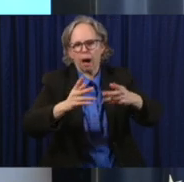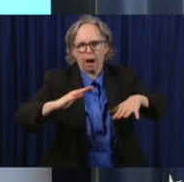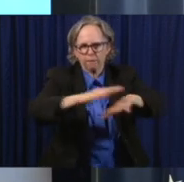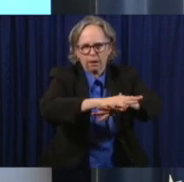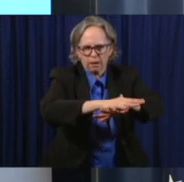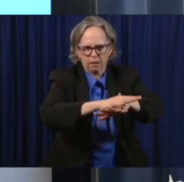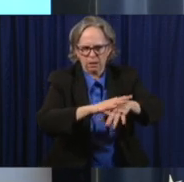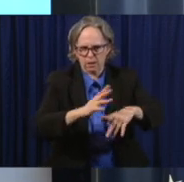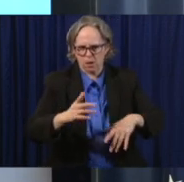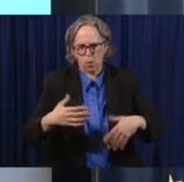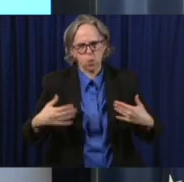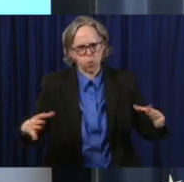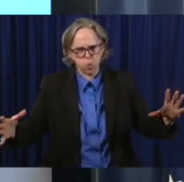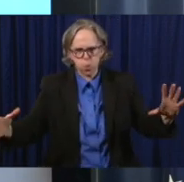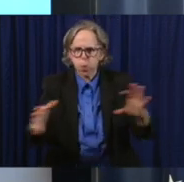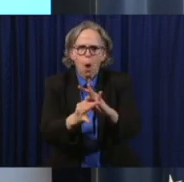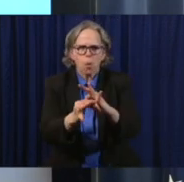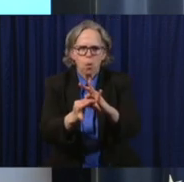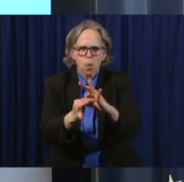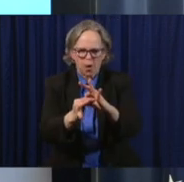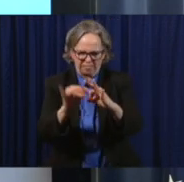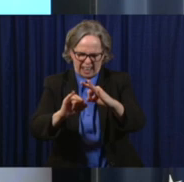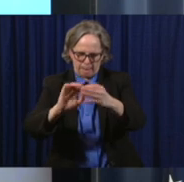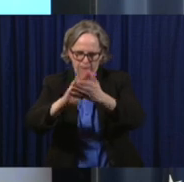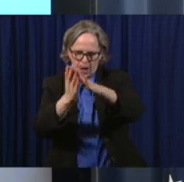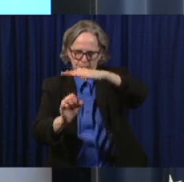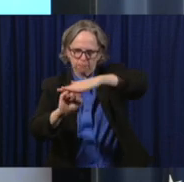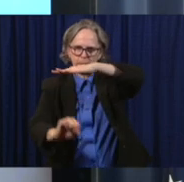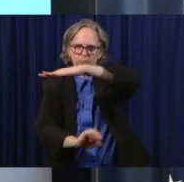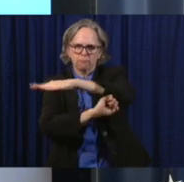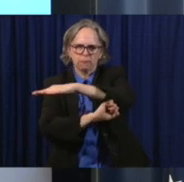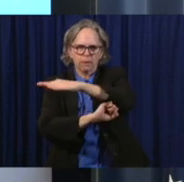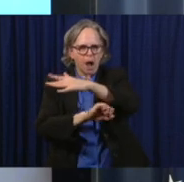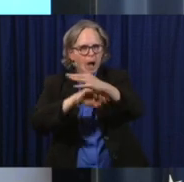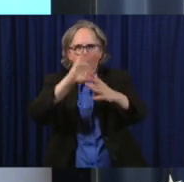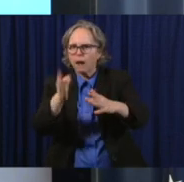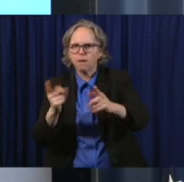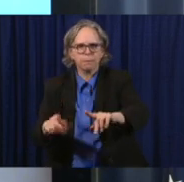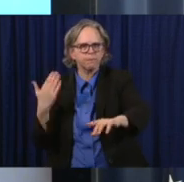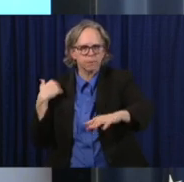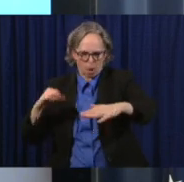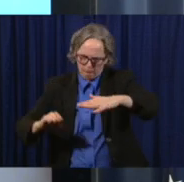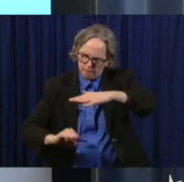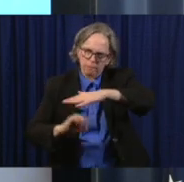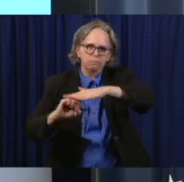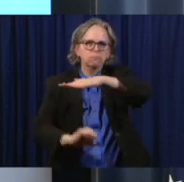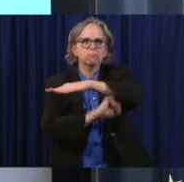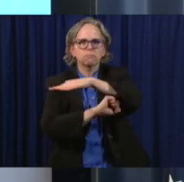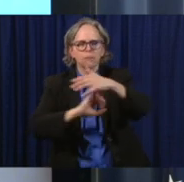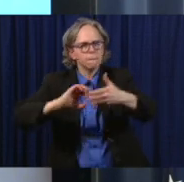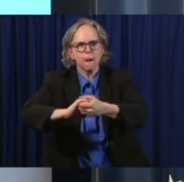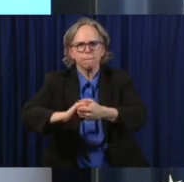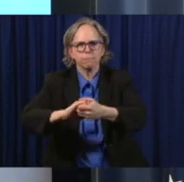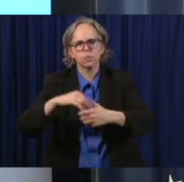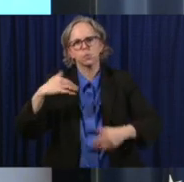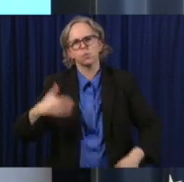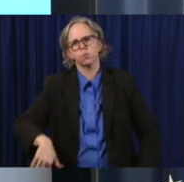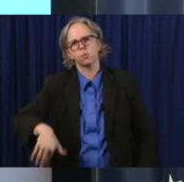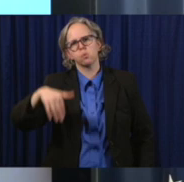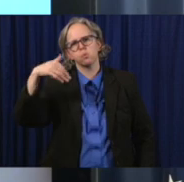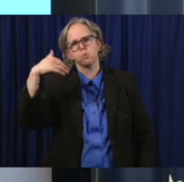our foundation. I want to say a little bit more about the details, but it all stems from